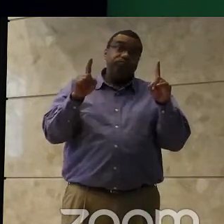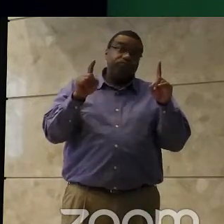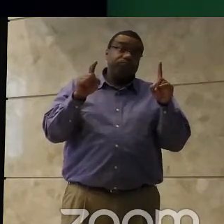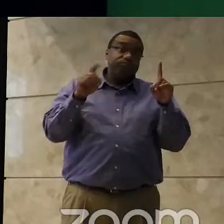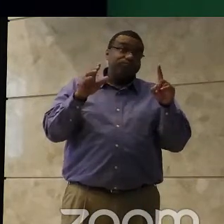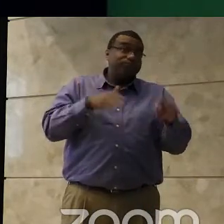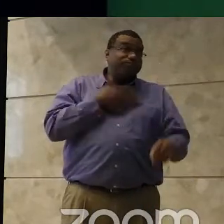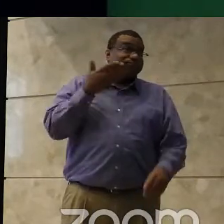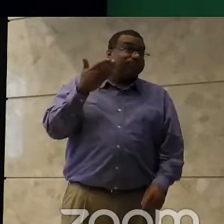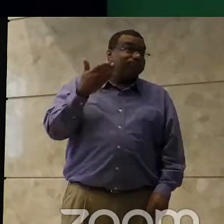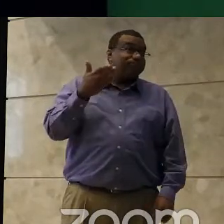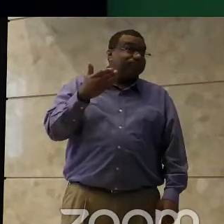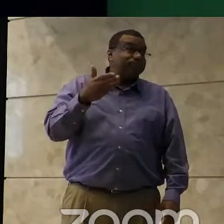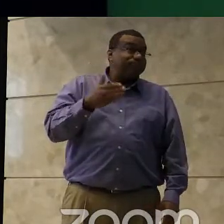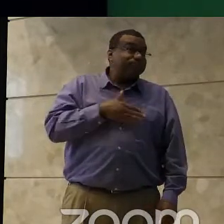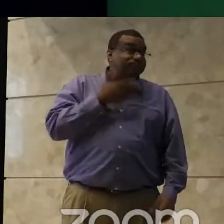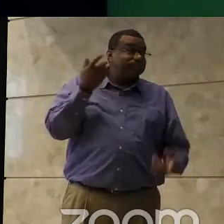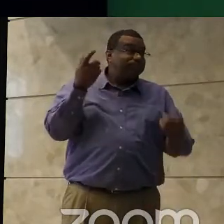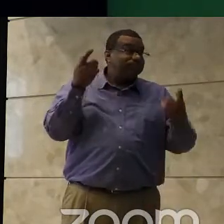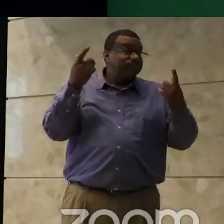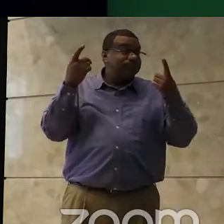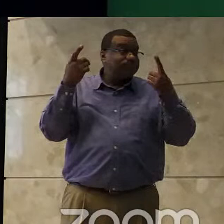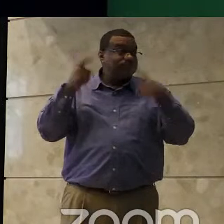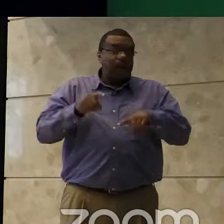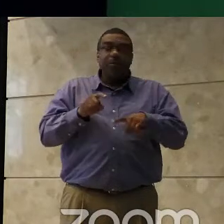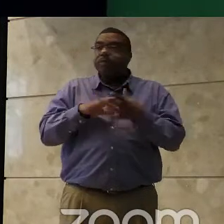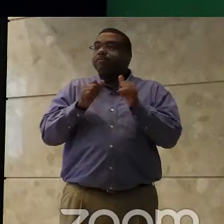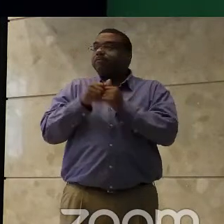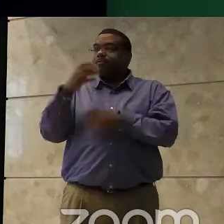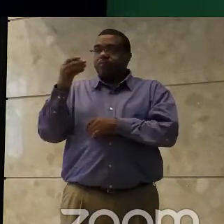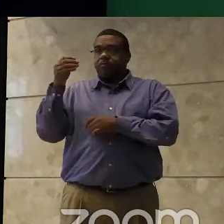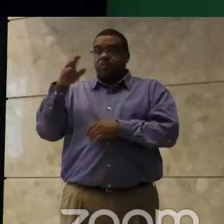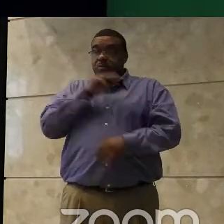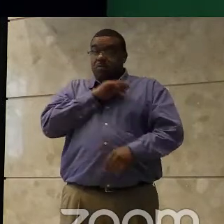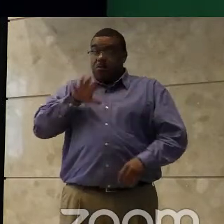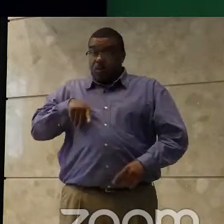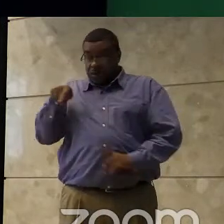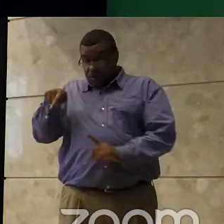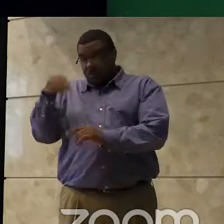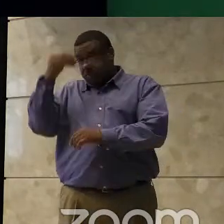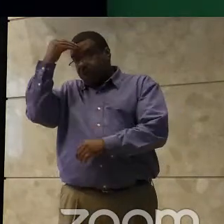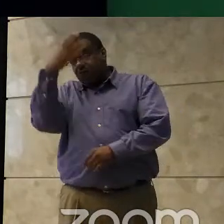joy can come. He said to those parents,